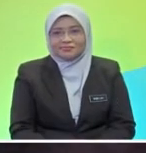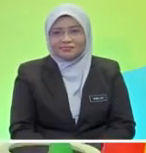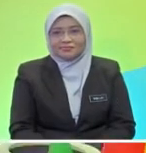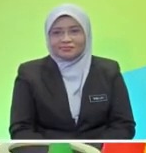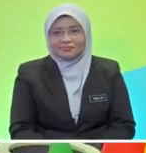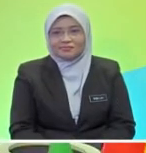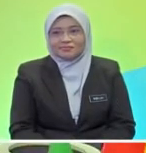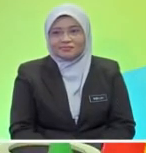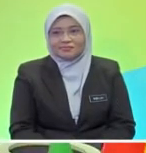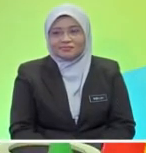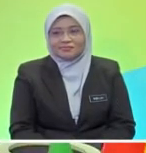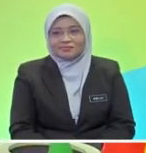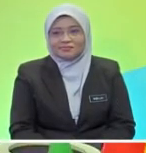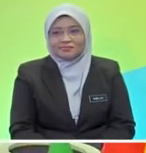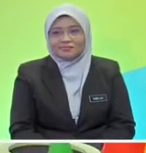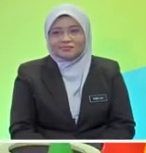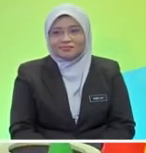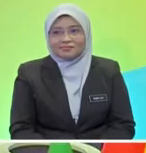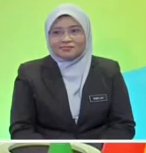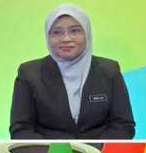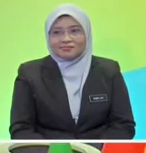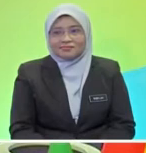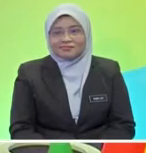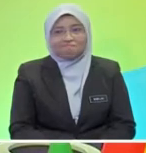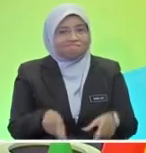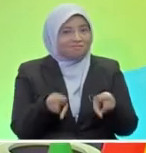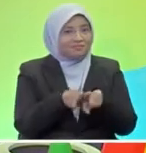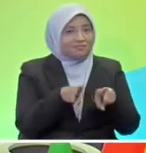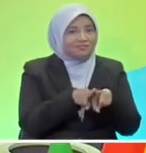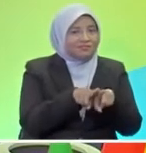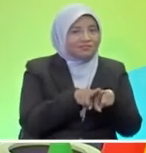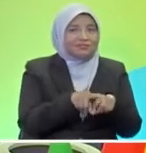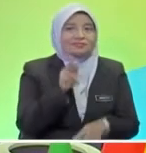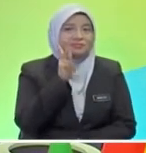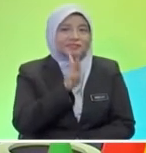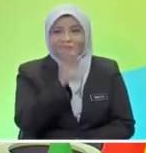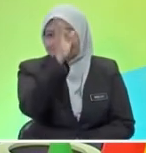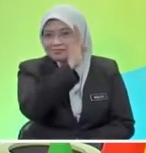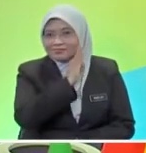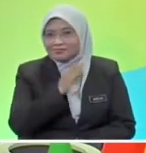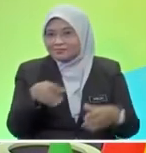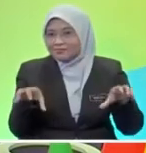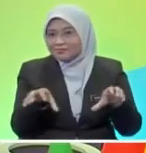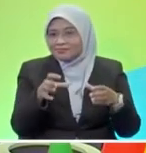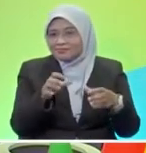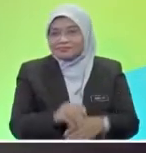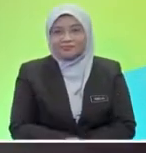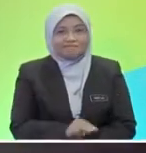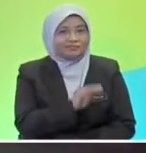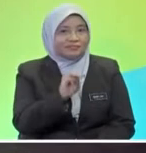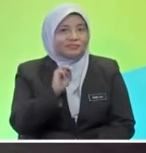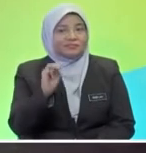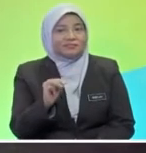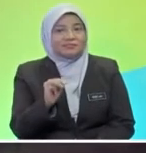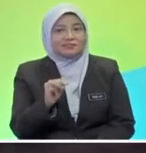Yes, I want to see. Wow, you can squat for quite long. Yes, very good. I'm already shaking actually. Very good,